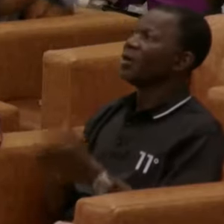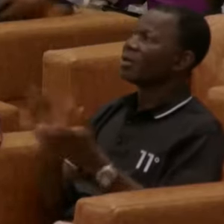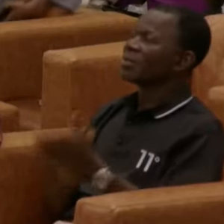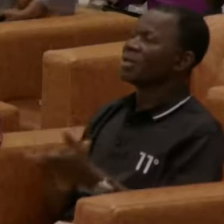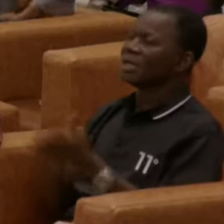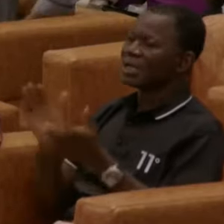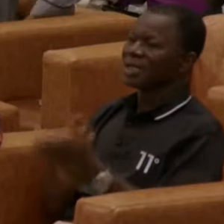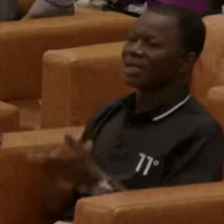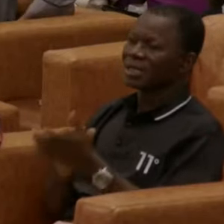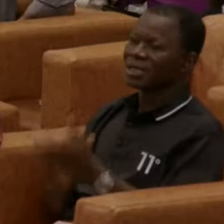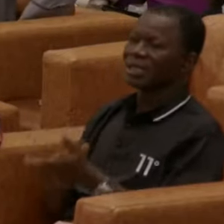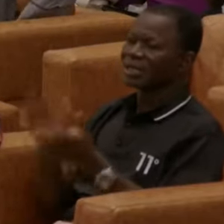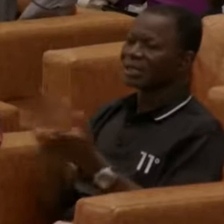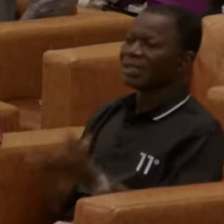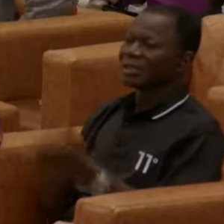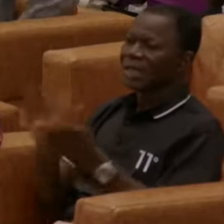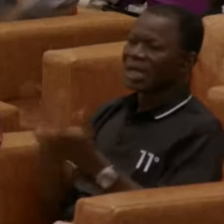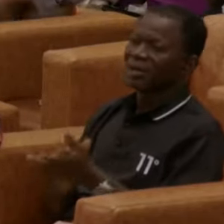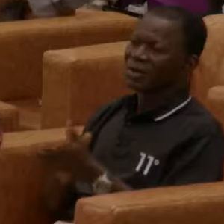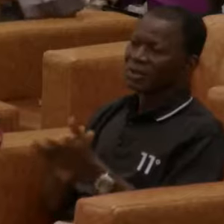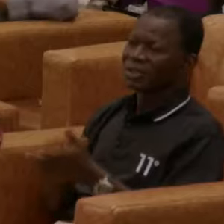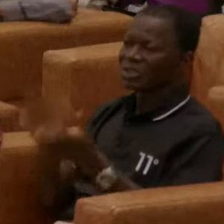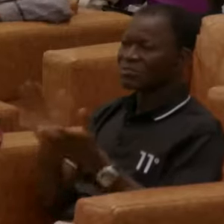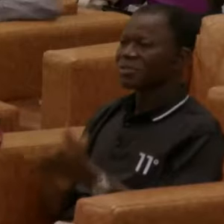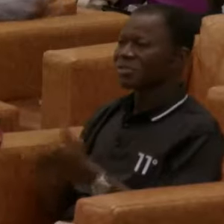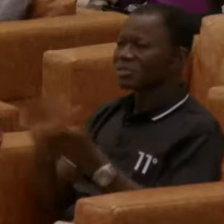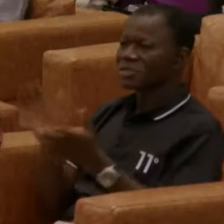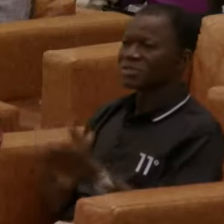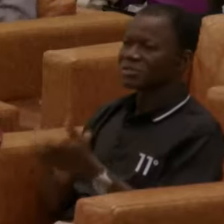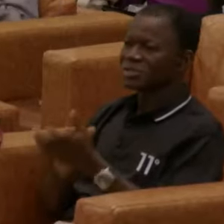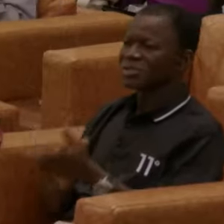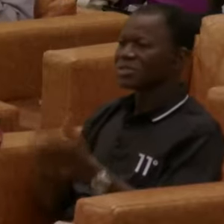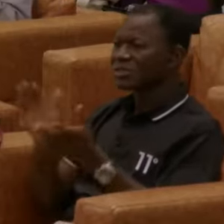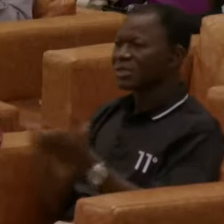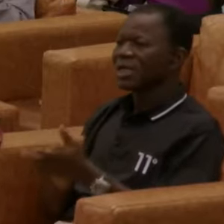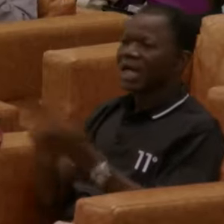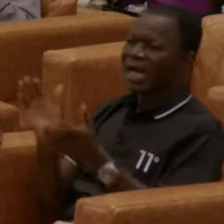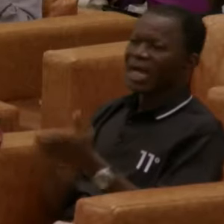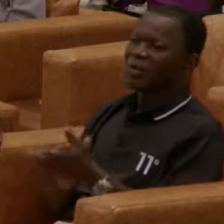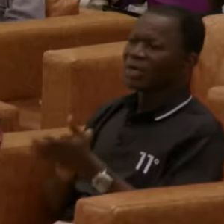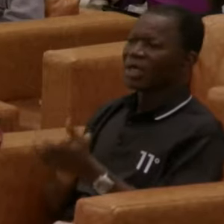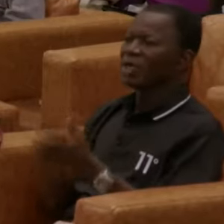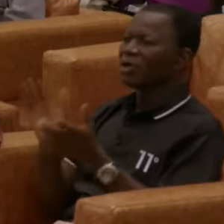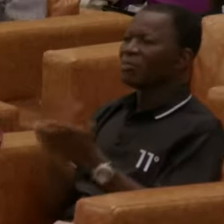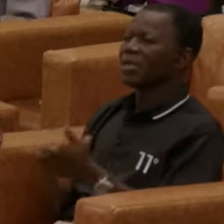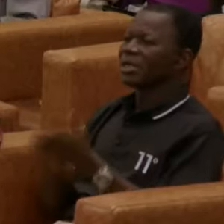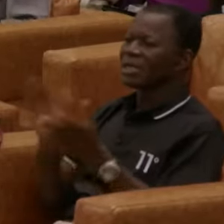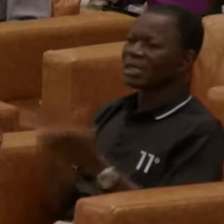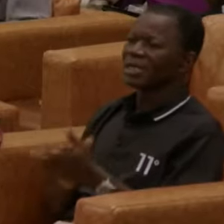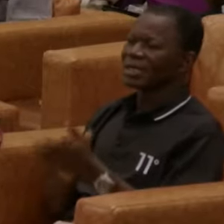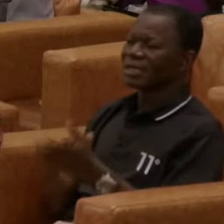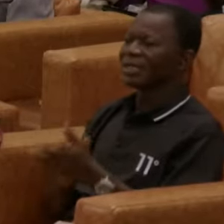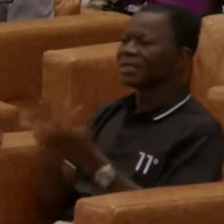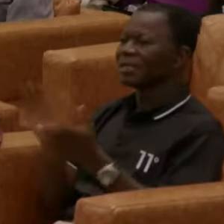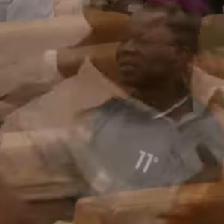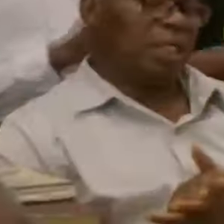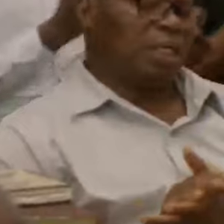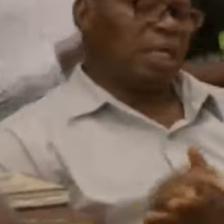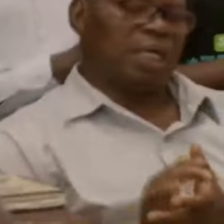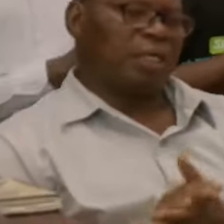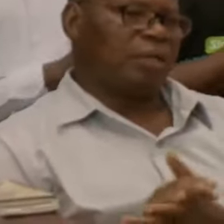Yes, come what may, the Holy Spirit, I will